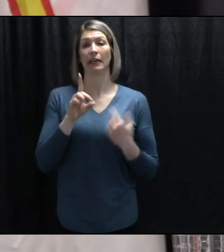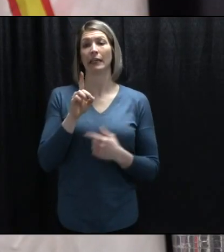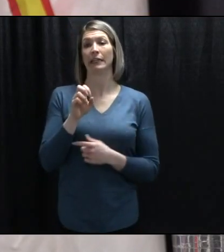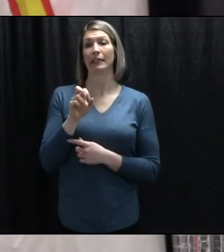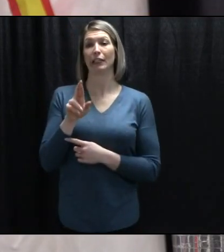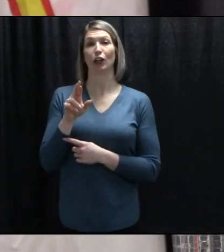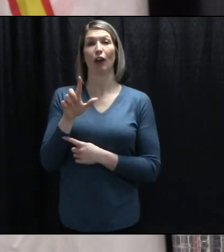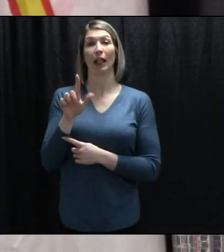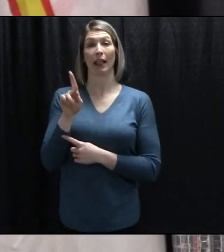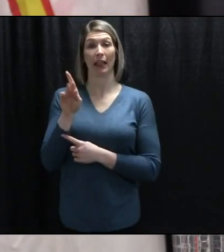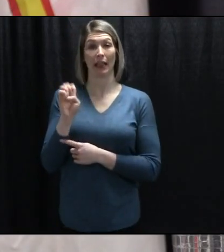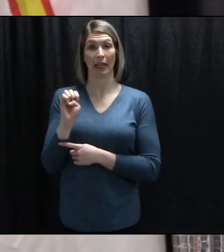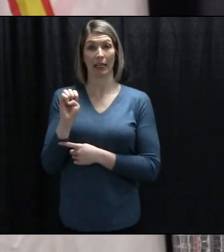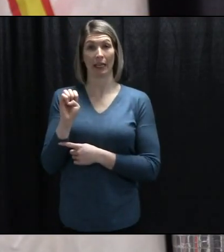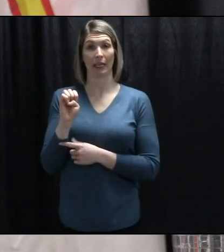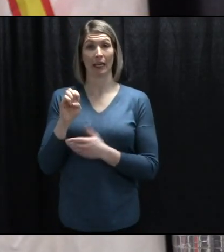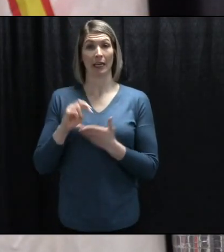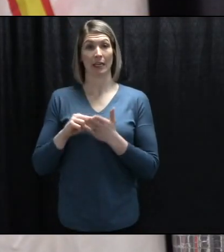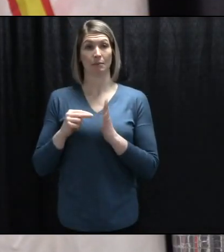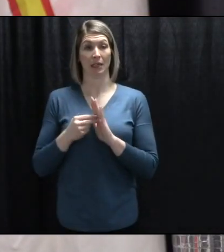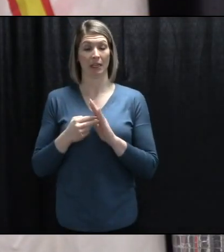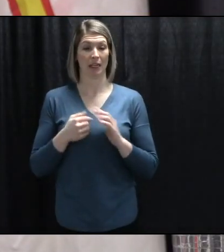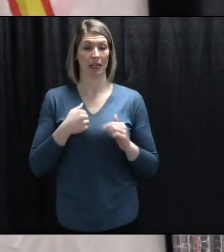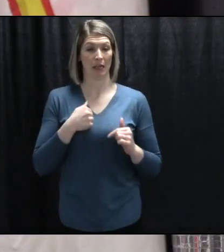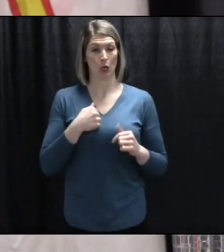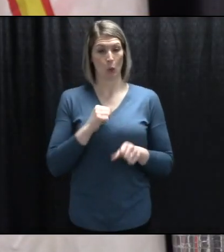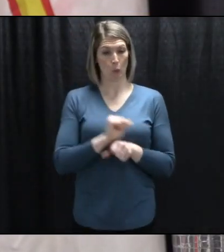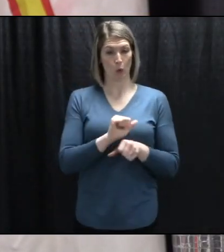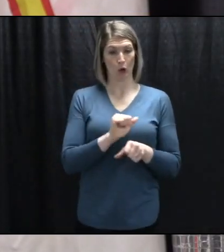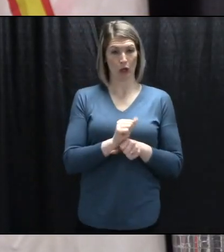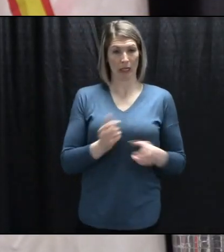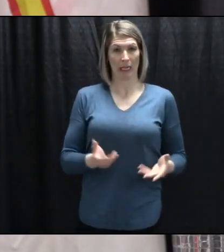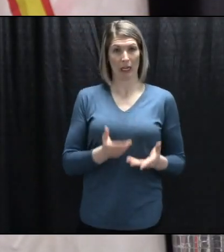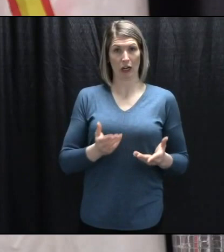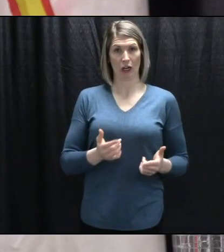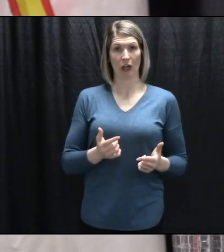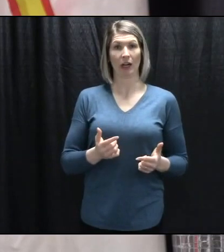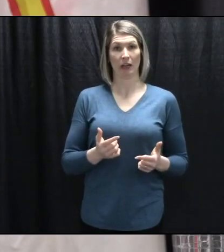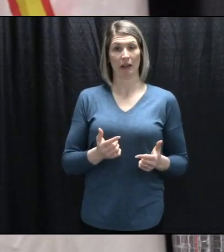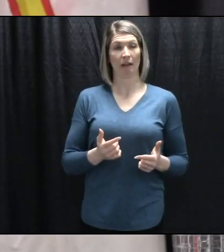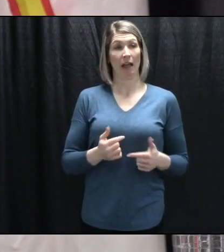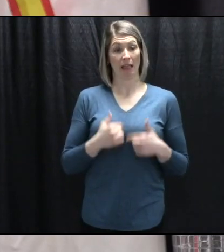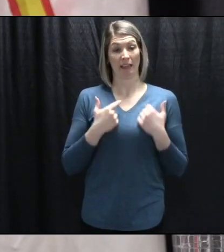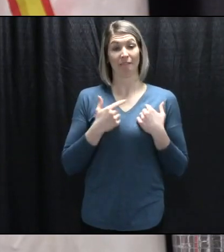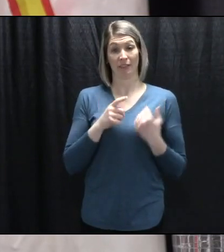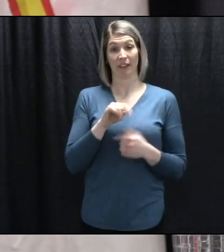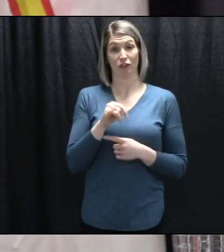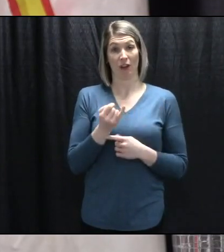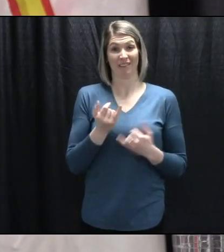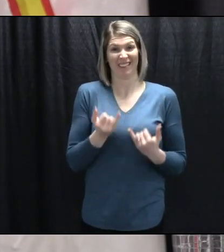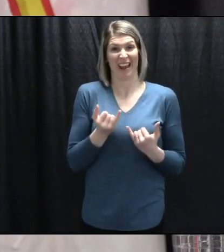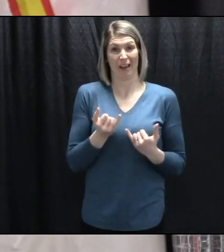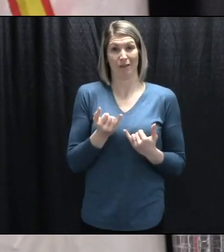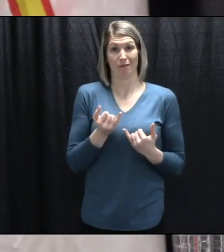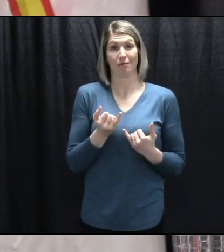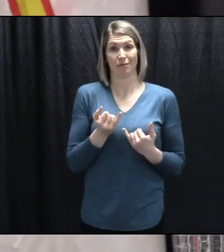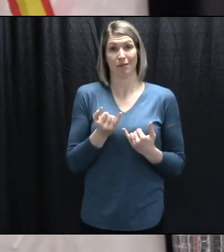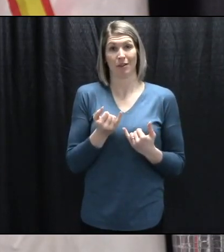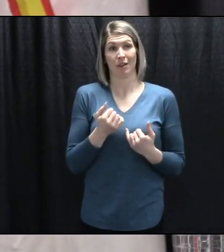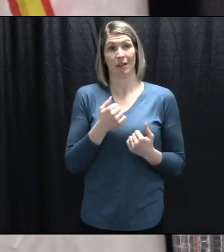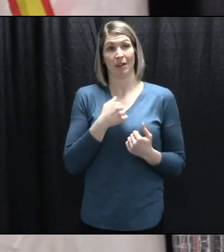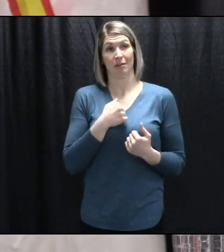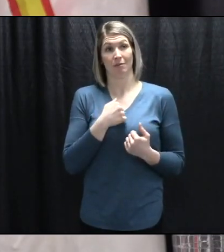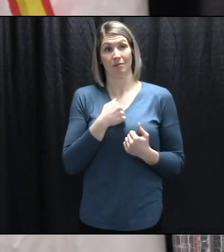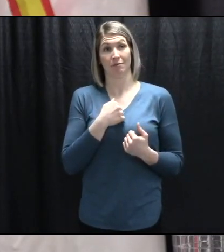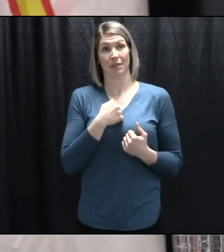I've been living in St. John's here throughout all of this. And so I've been to my